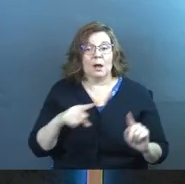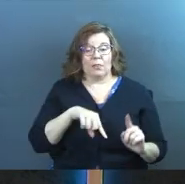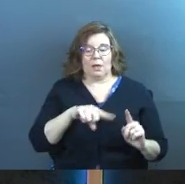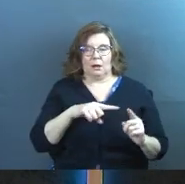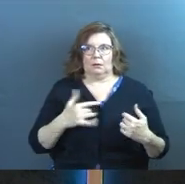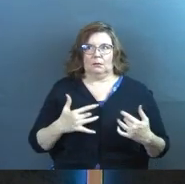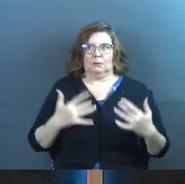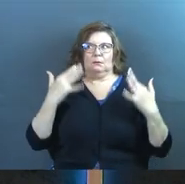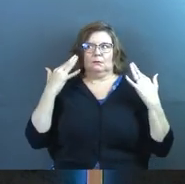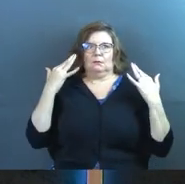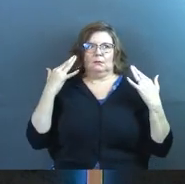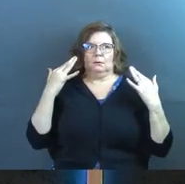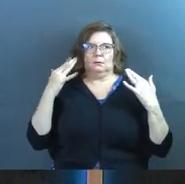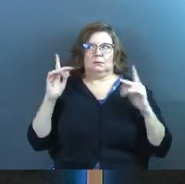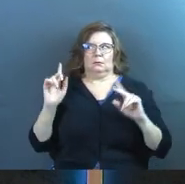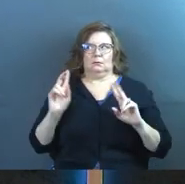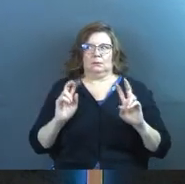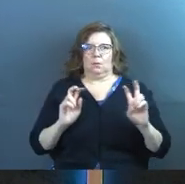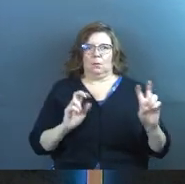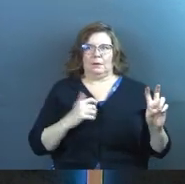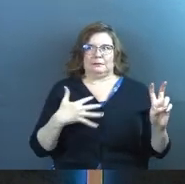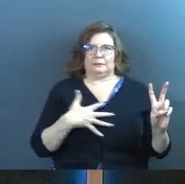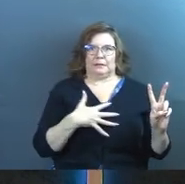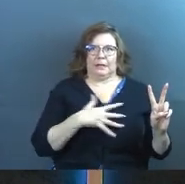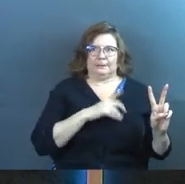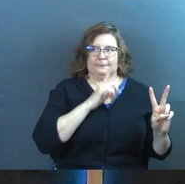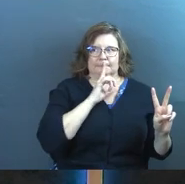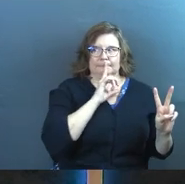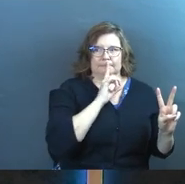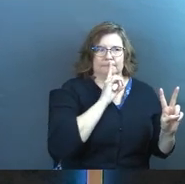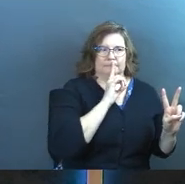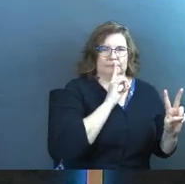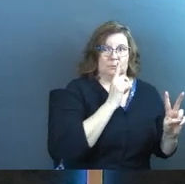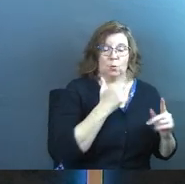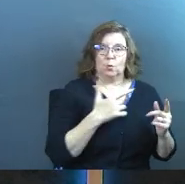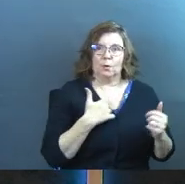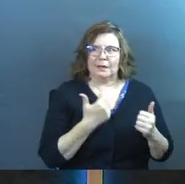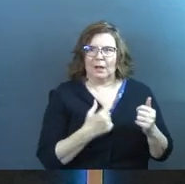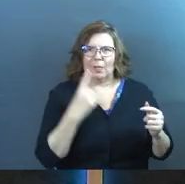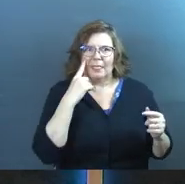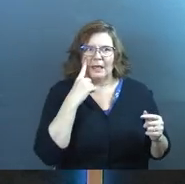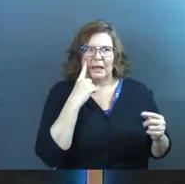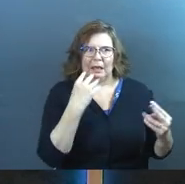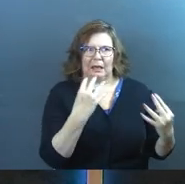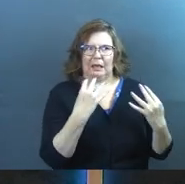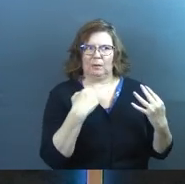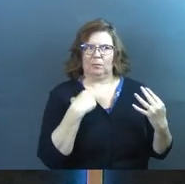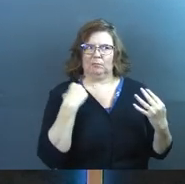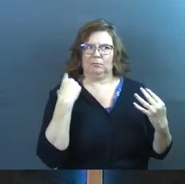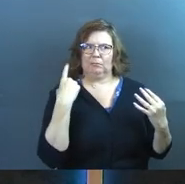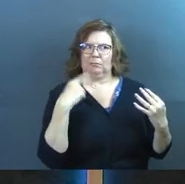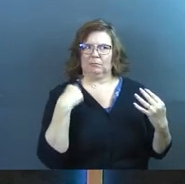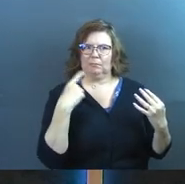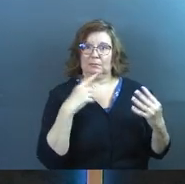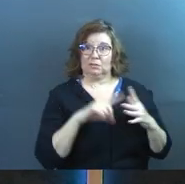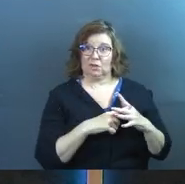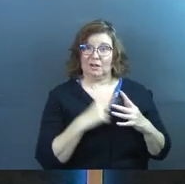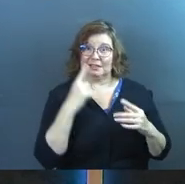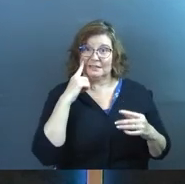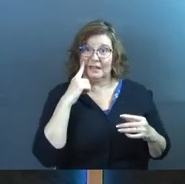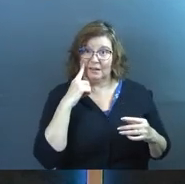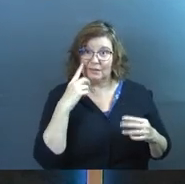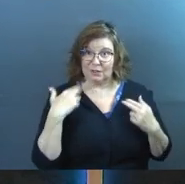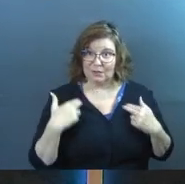they're overwhelmed and they walk away scared and they don't tell anybody because what would anybody think anyway? starting to